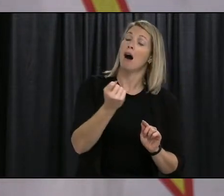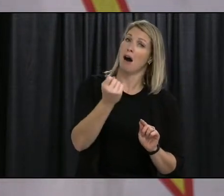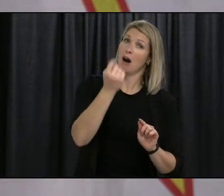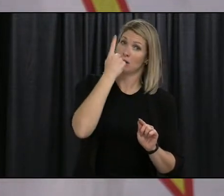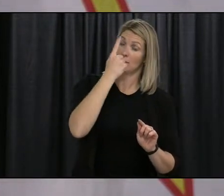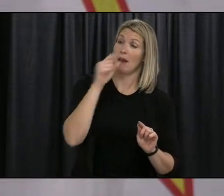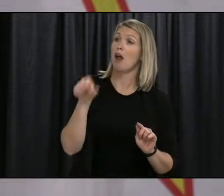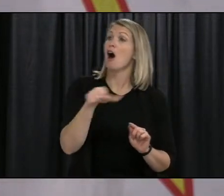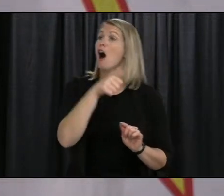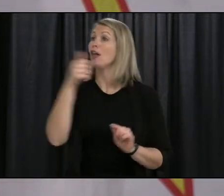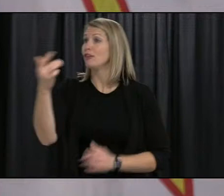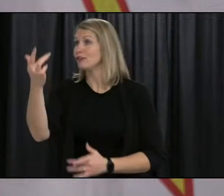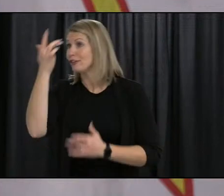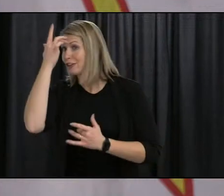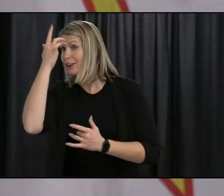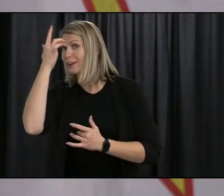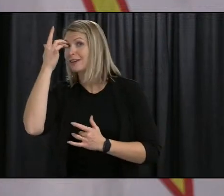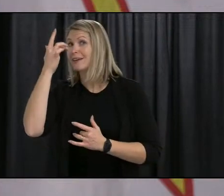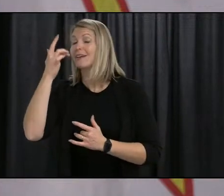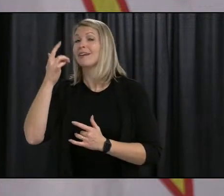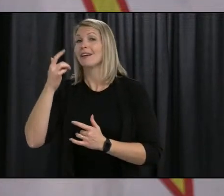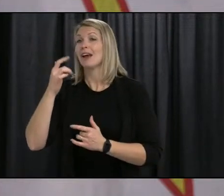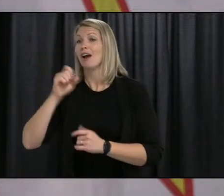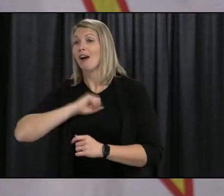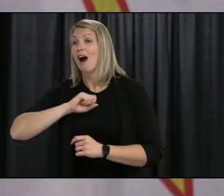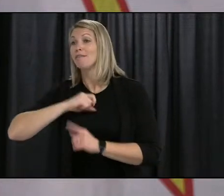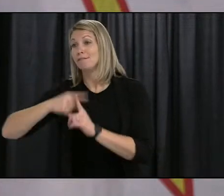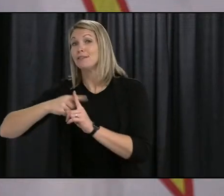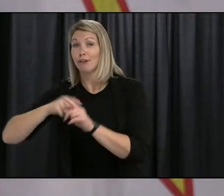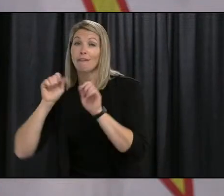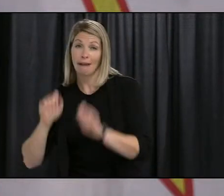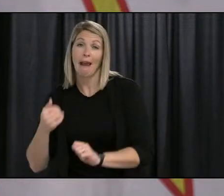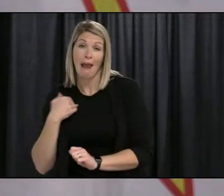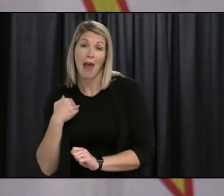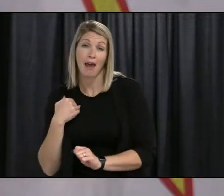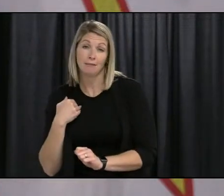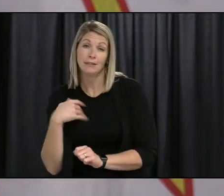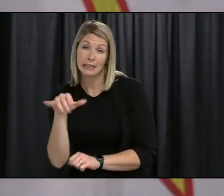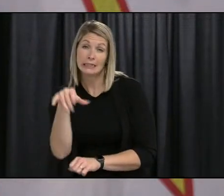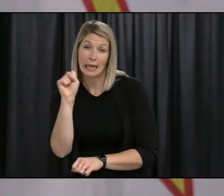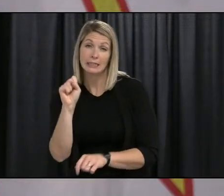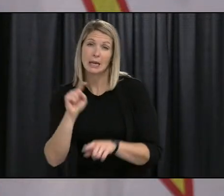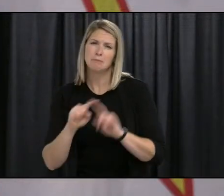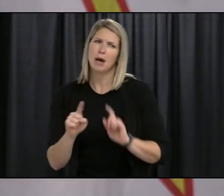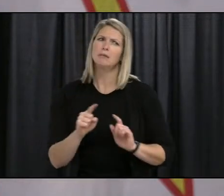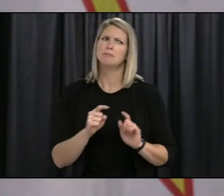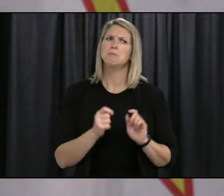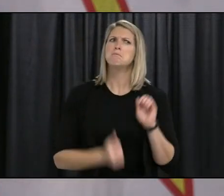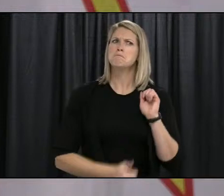other viruses as well, including influenza, which again is a reason to stay home. So,